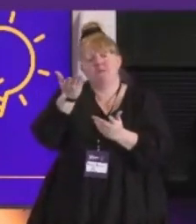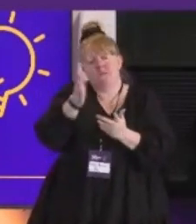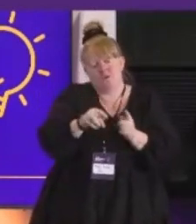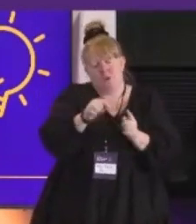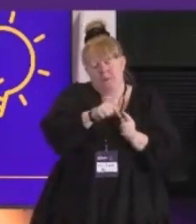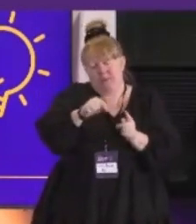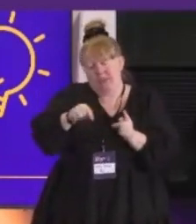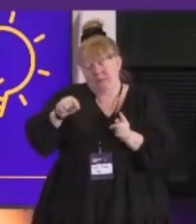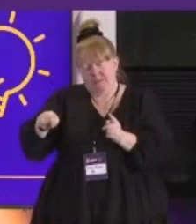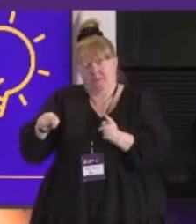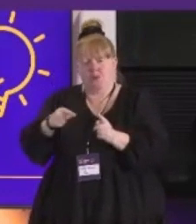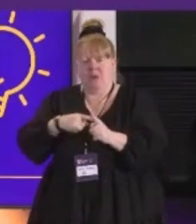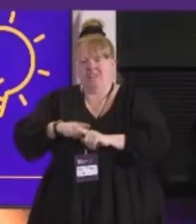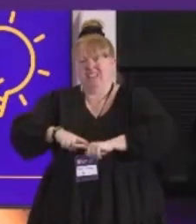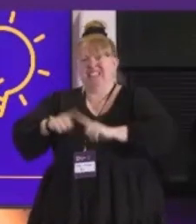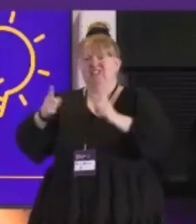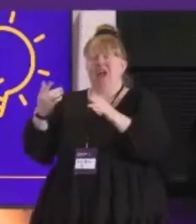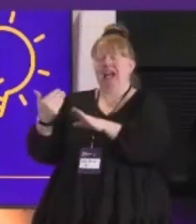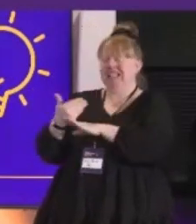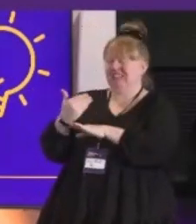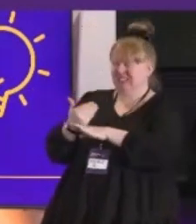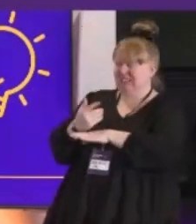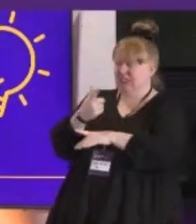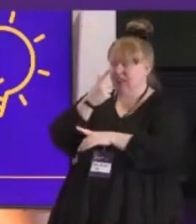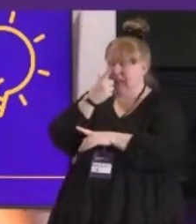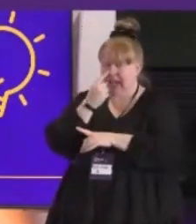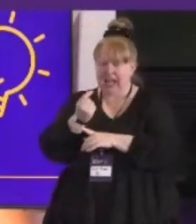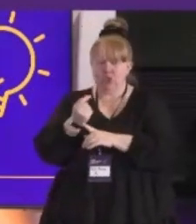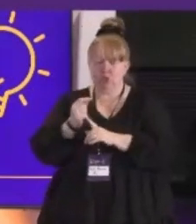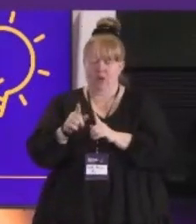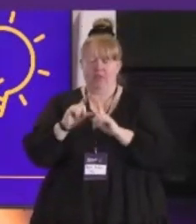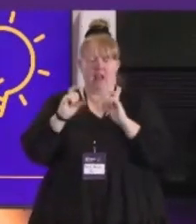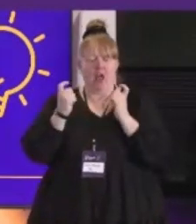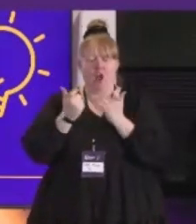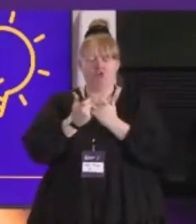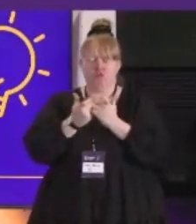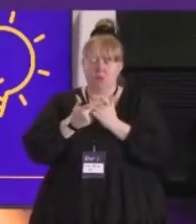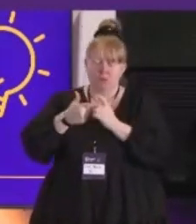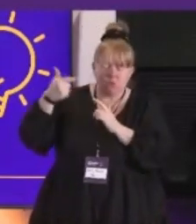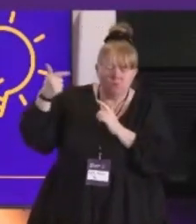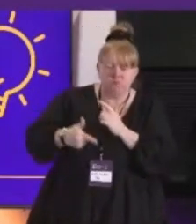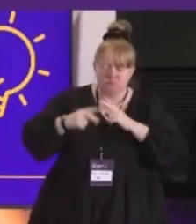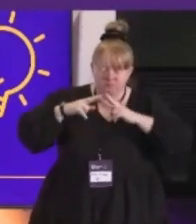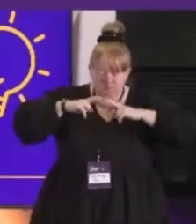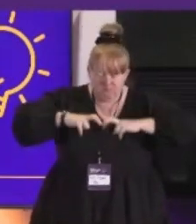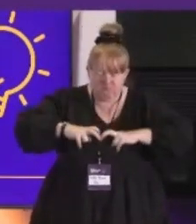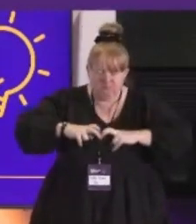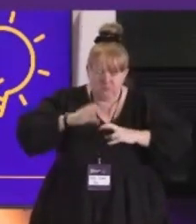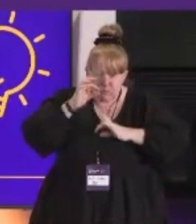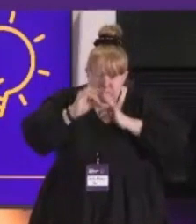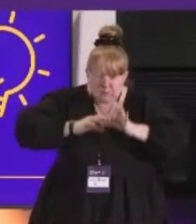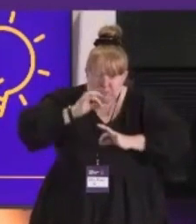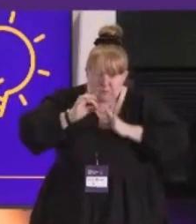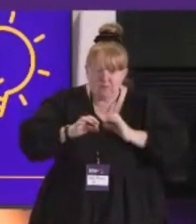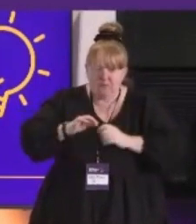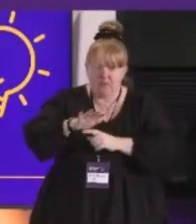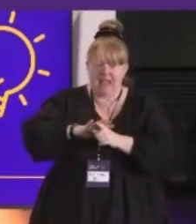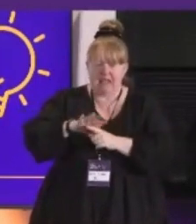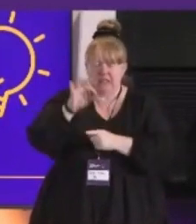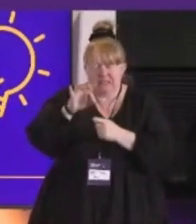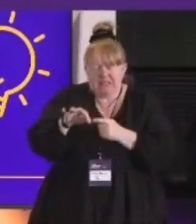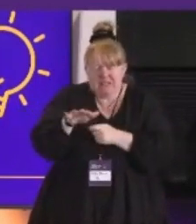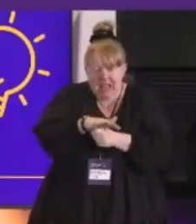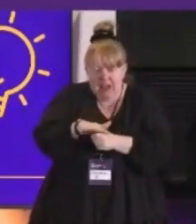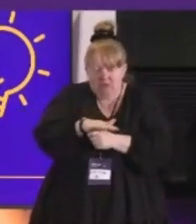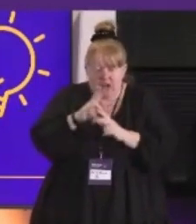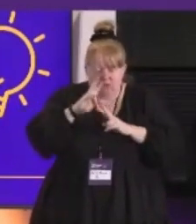different activities. So people can do deeper dives in their classrooms around these areas. But it was so interesting